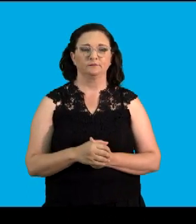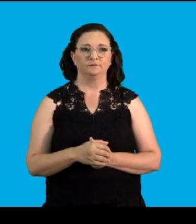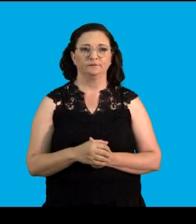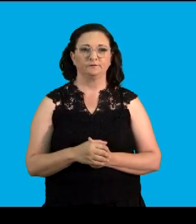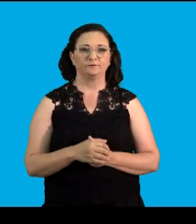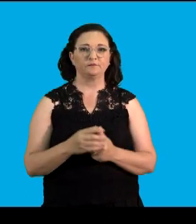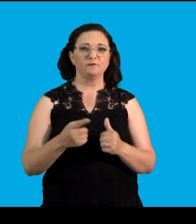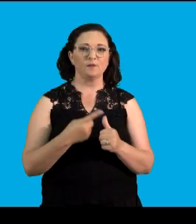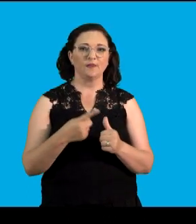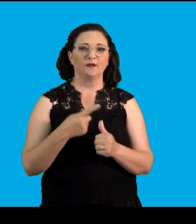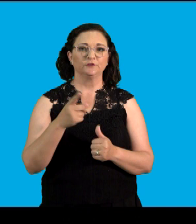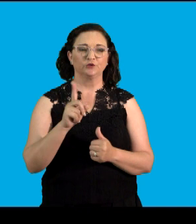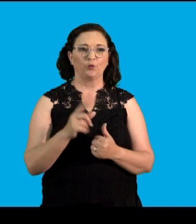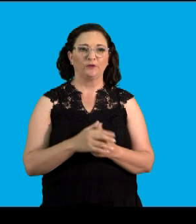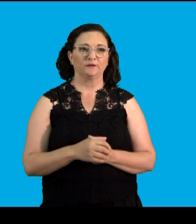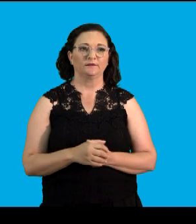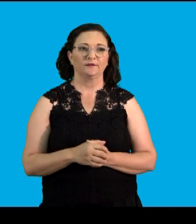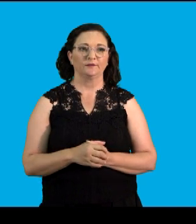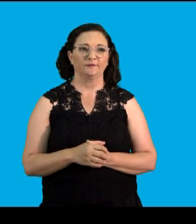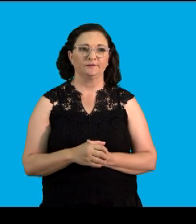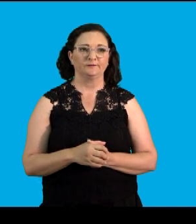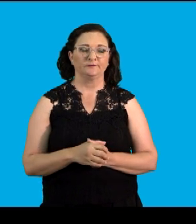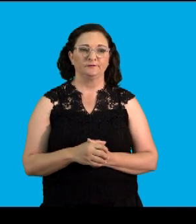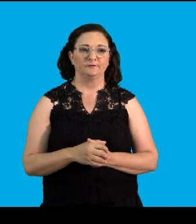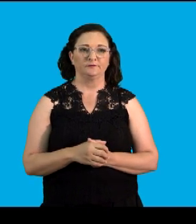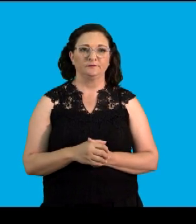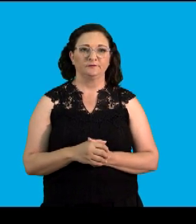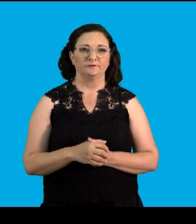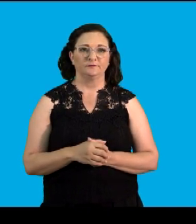my answer. The correct answer is